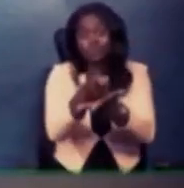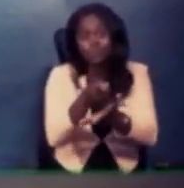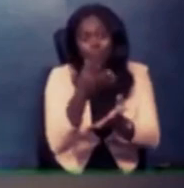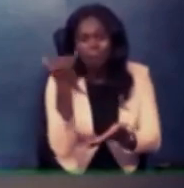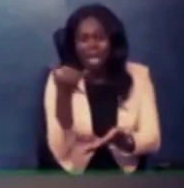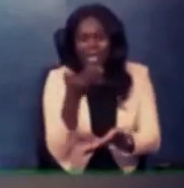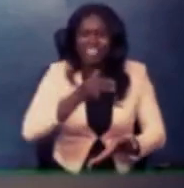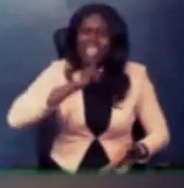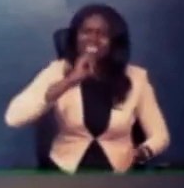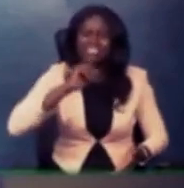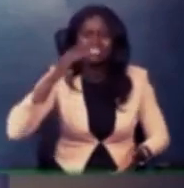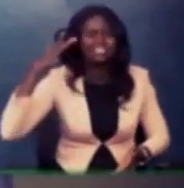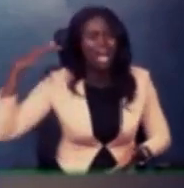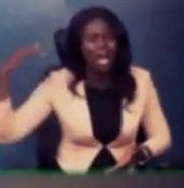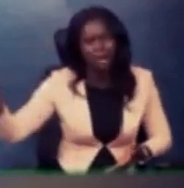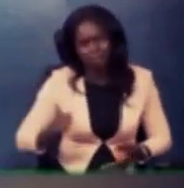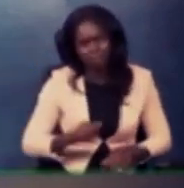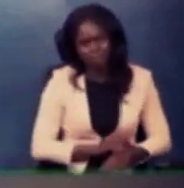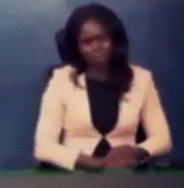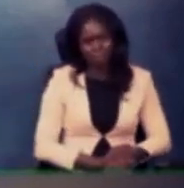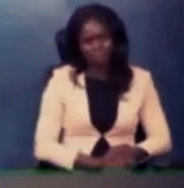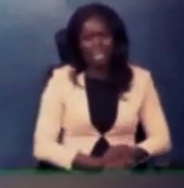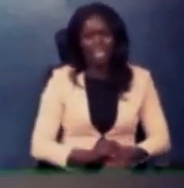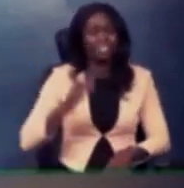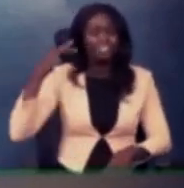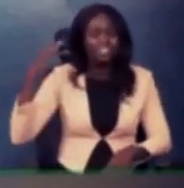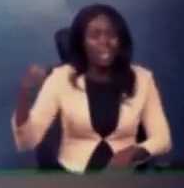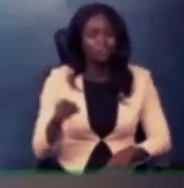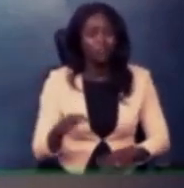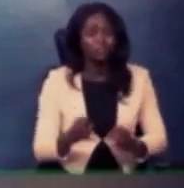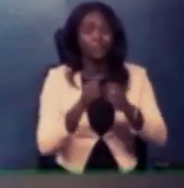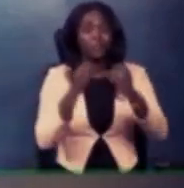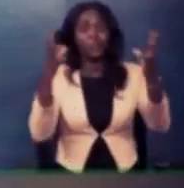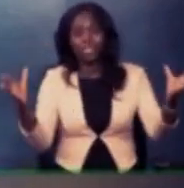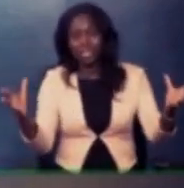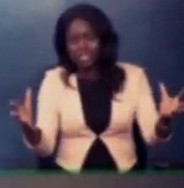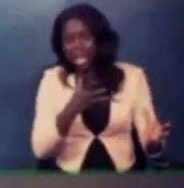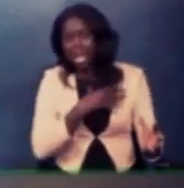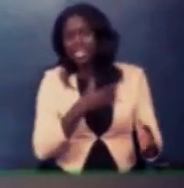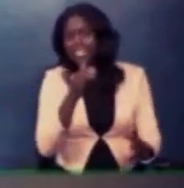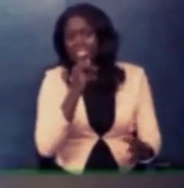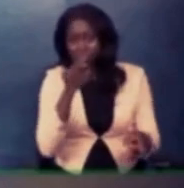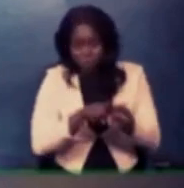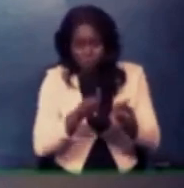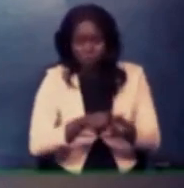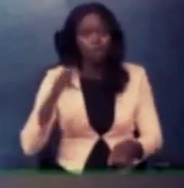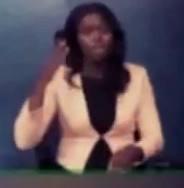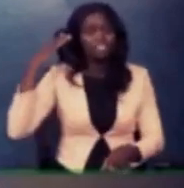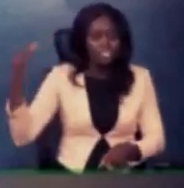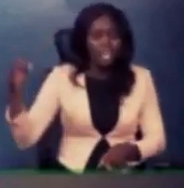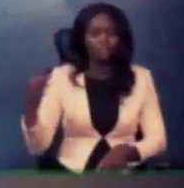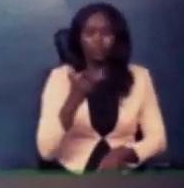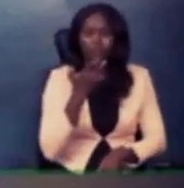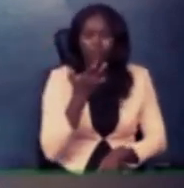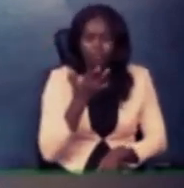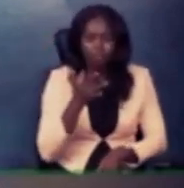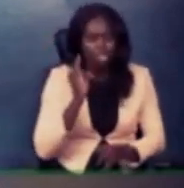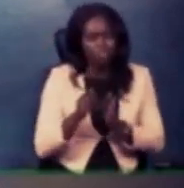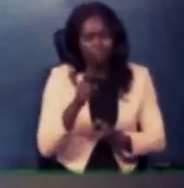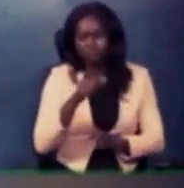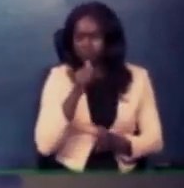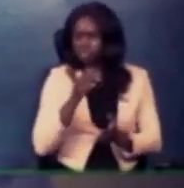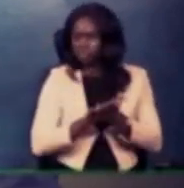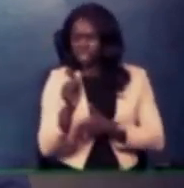There is a sound of abundance and there is a sound of favor. If you do not believe